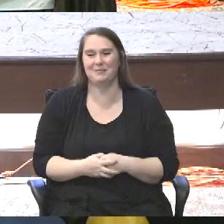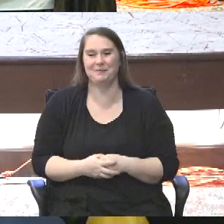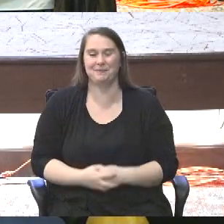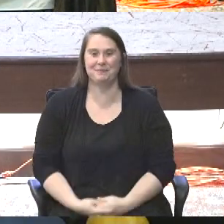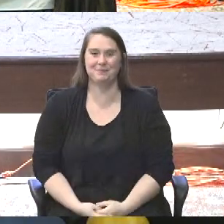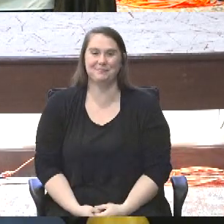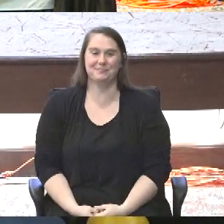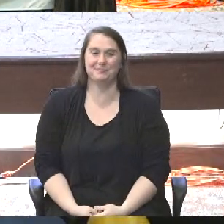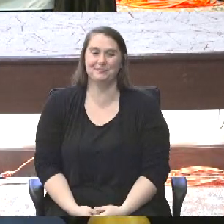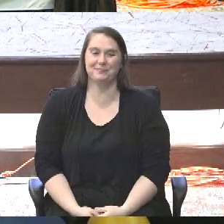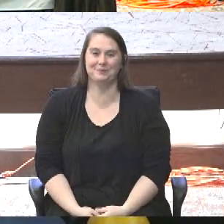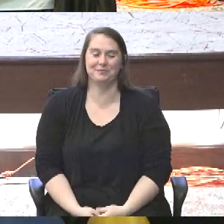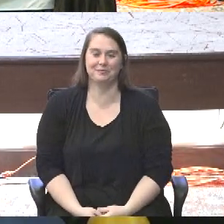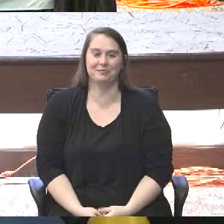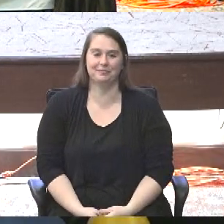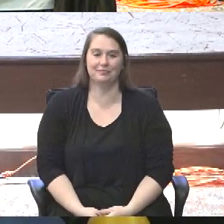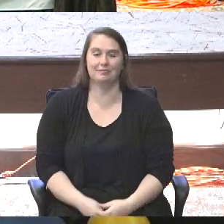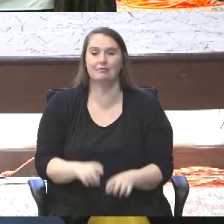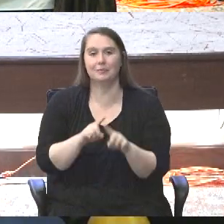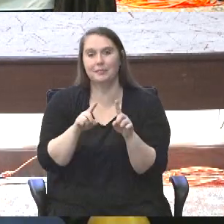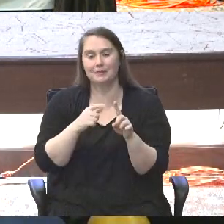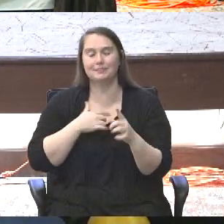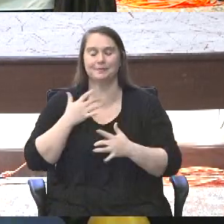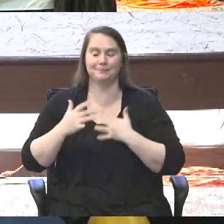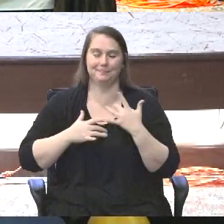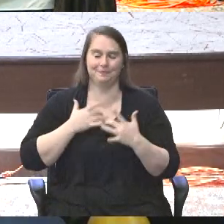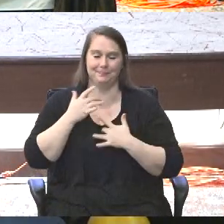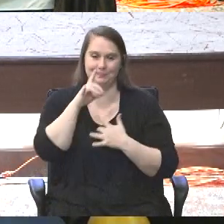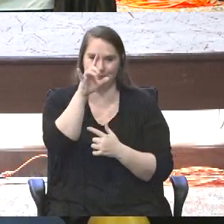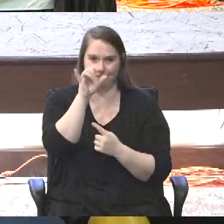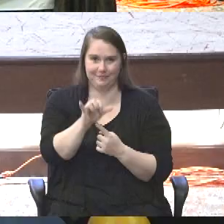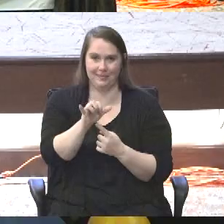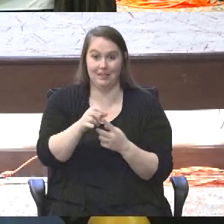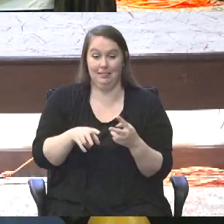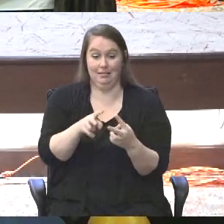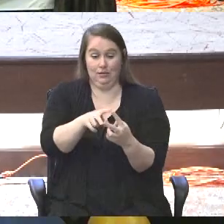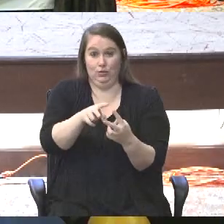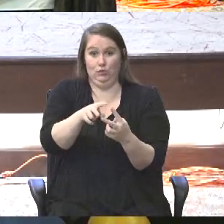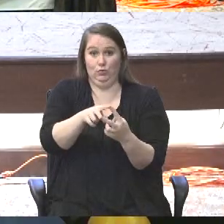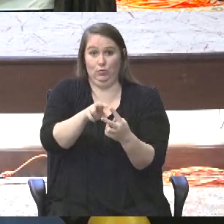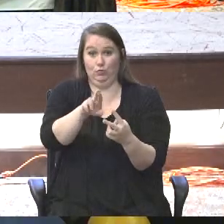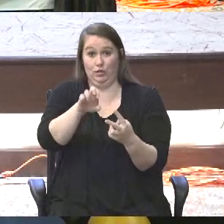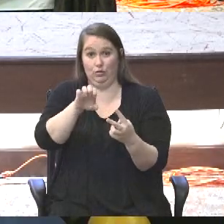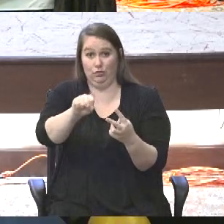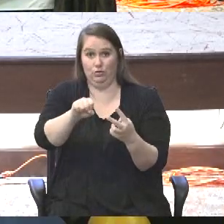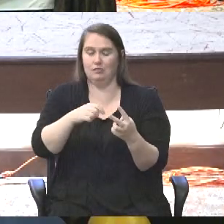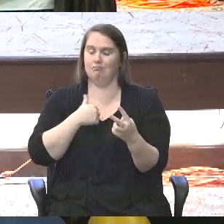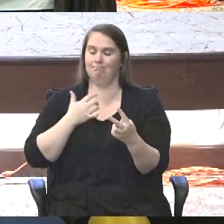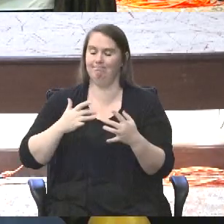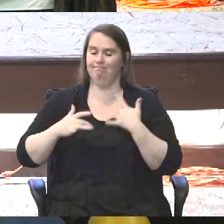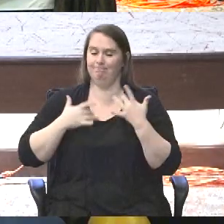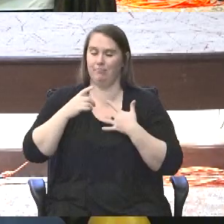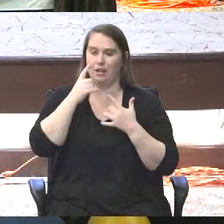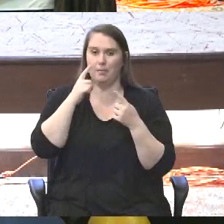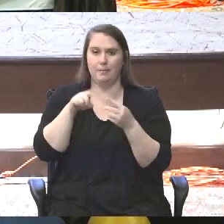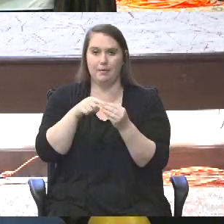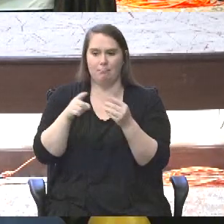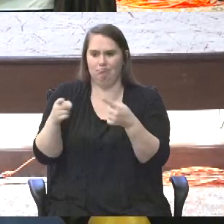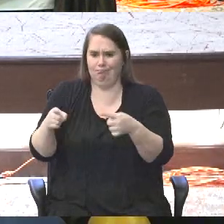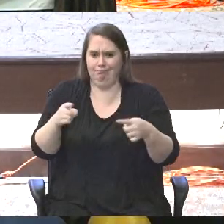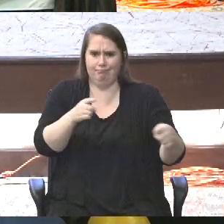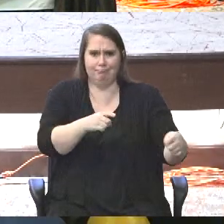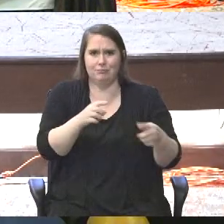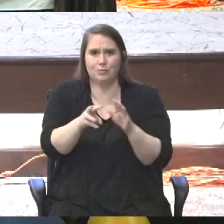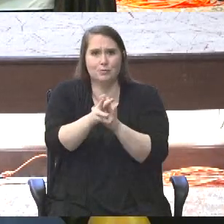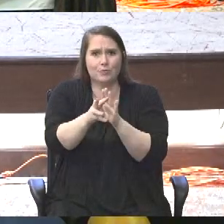know? But excited about these two resolutions. Excited about what's happening all over